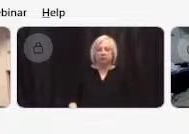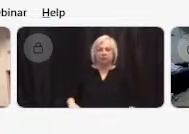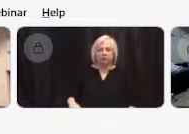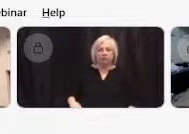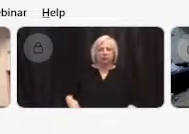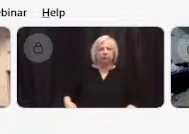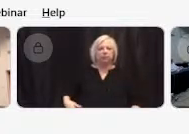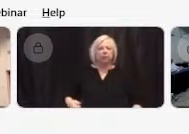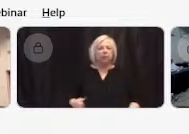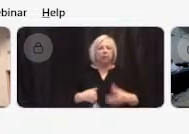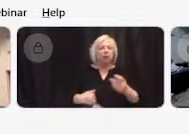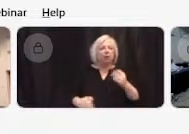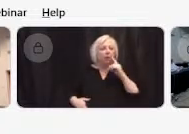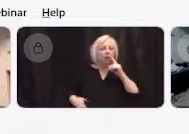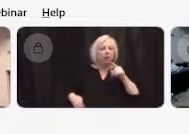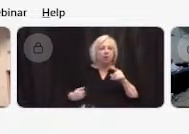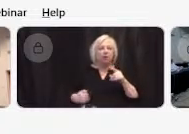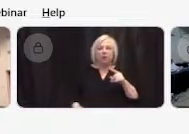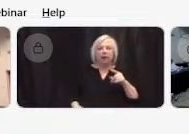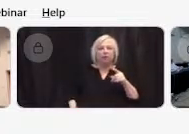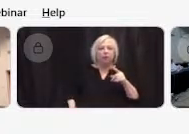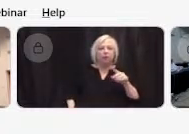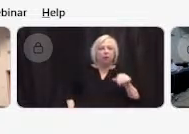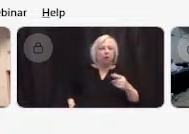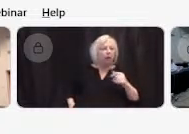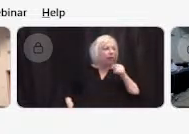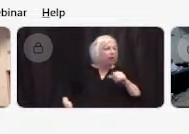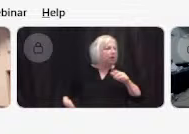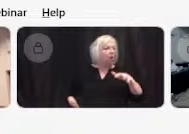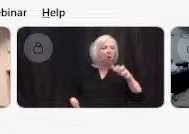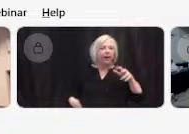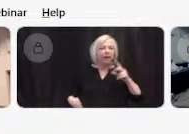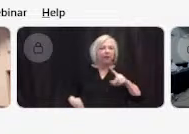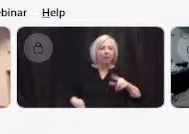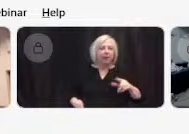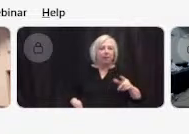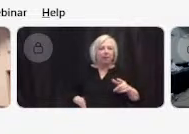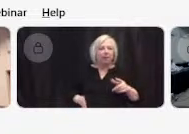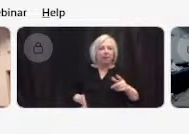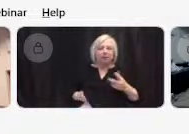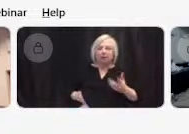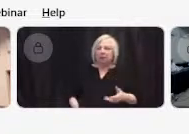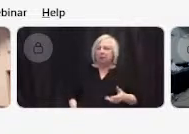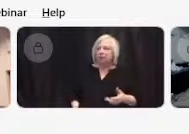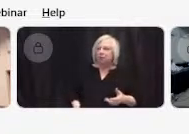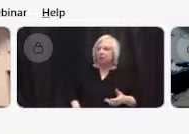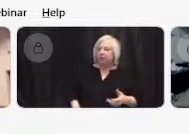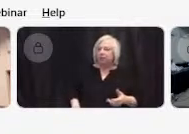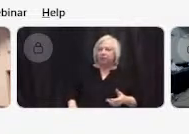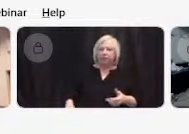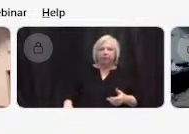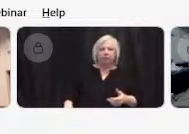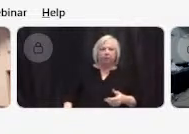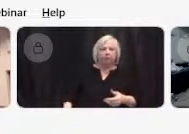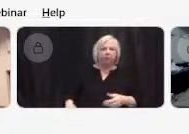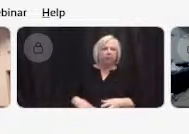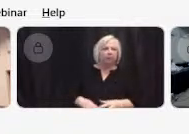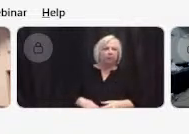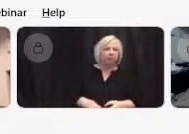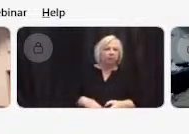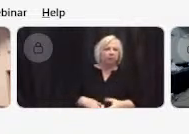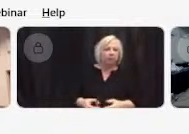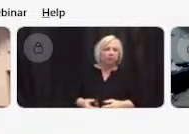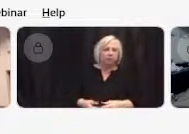We want to be respectful to all the audience and citizens that are here and present. So we will give